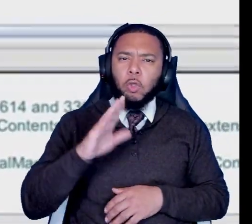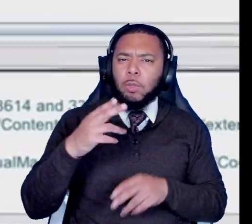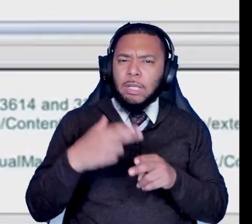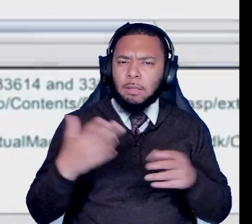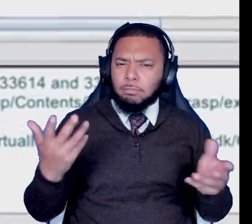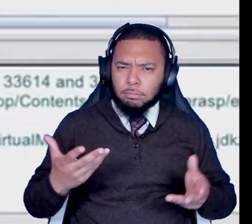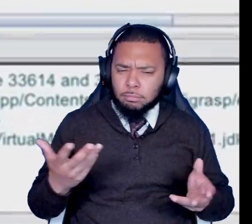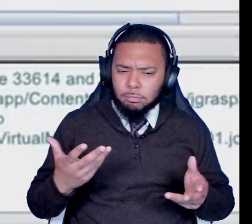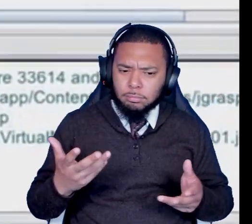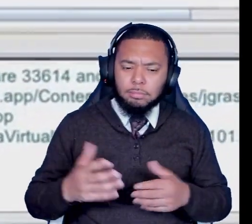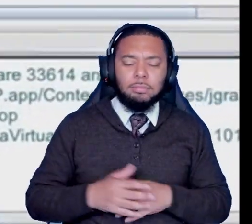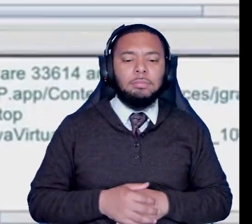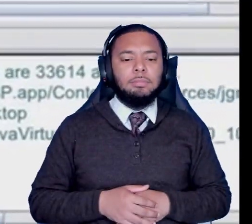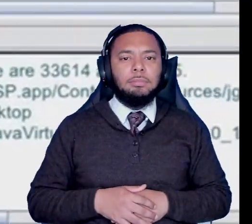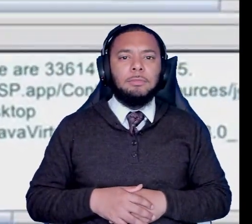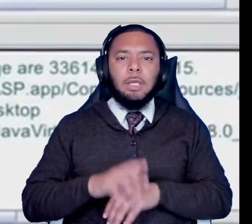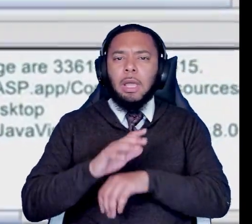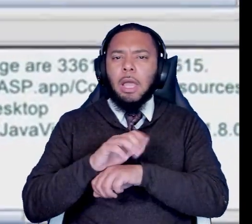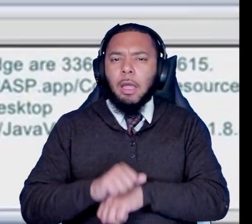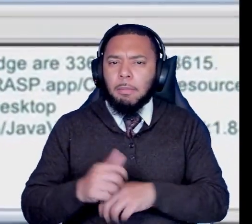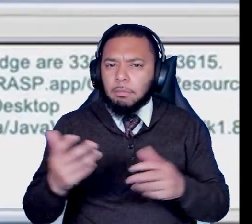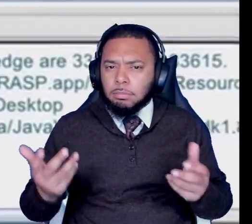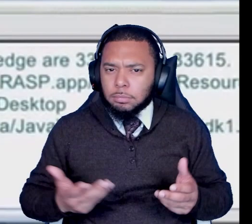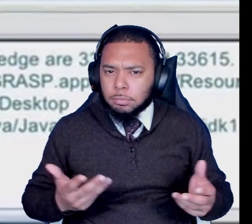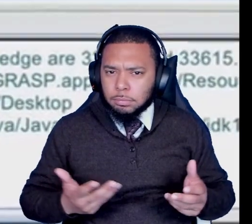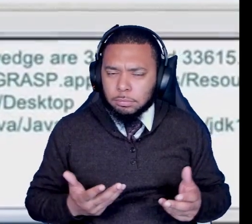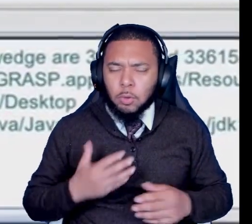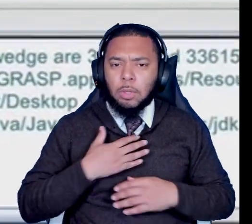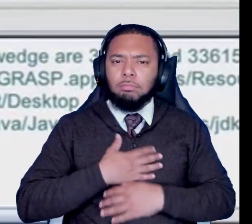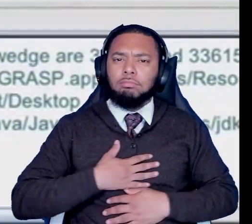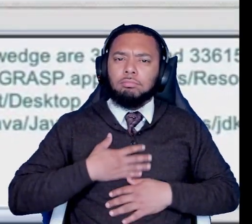put in my name, put in my